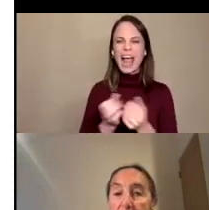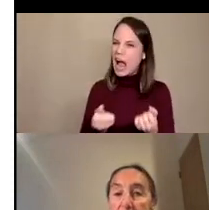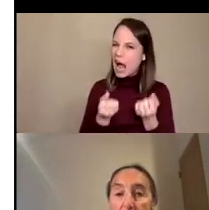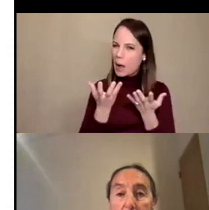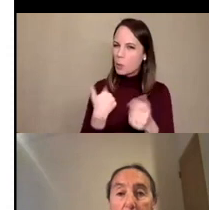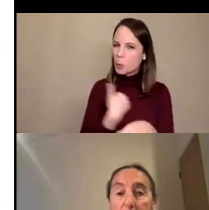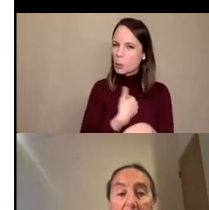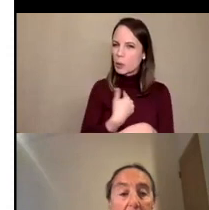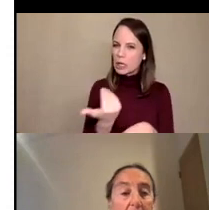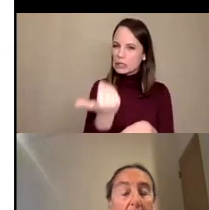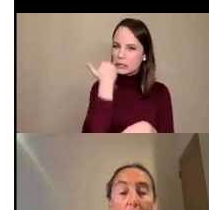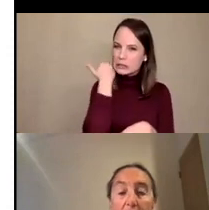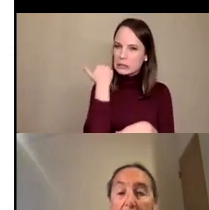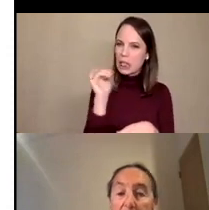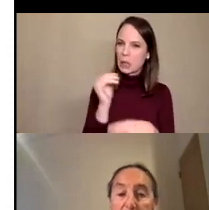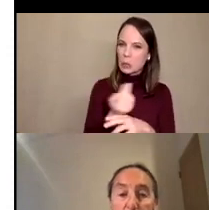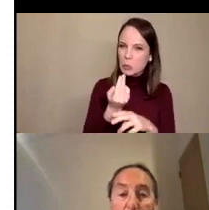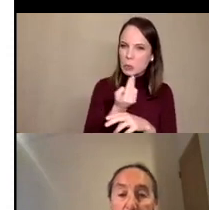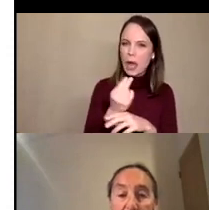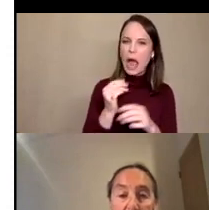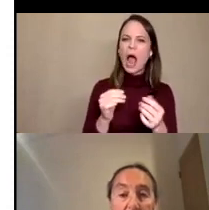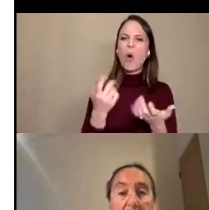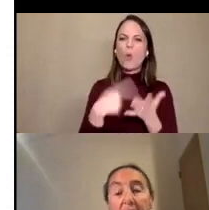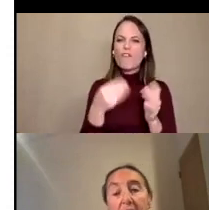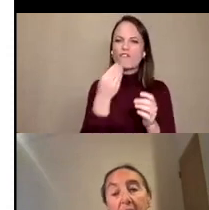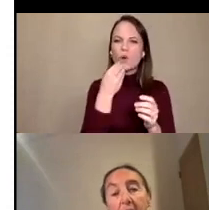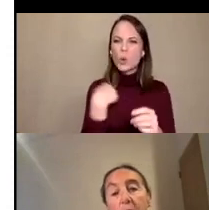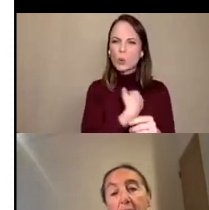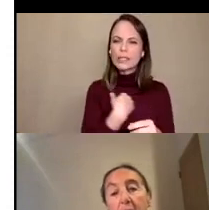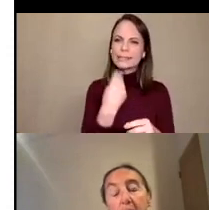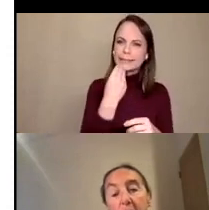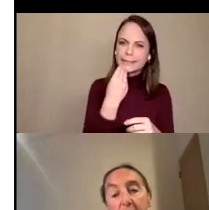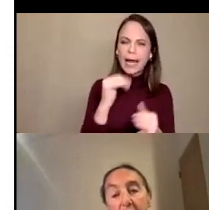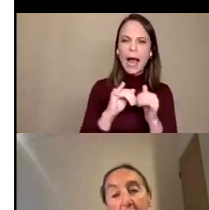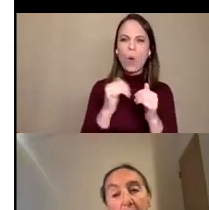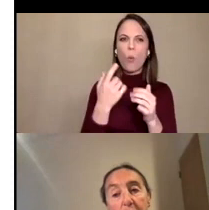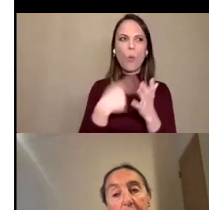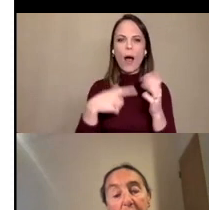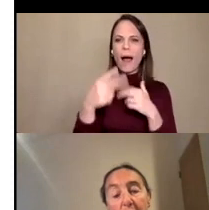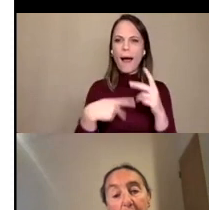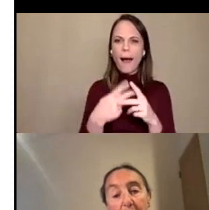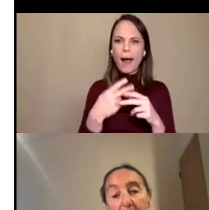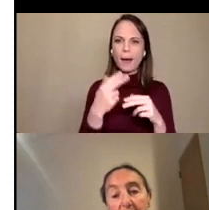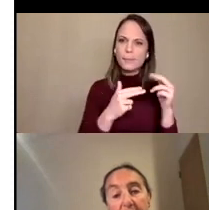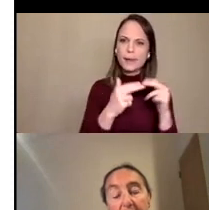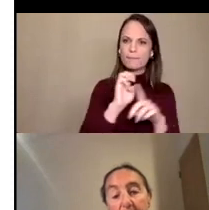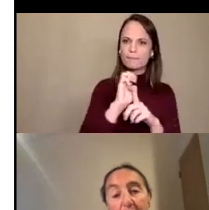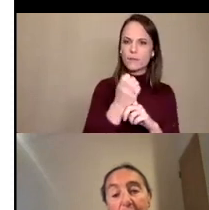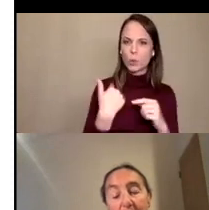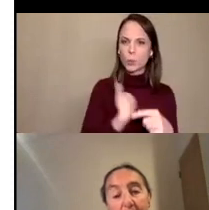we consume, what kind of foods we eat, and what kind of built environments we make, whether we